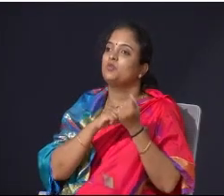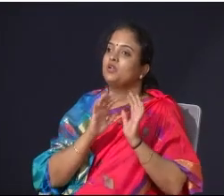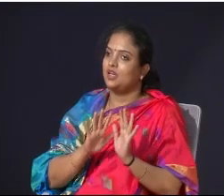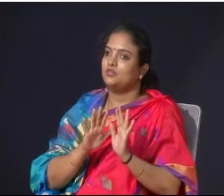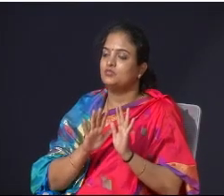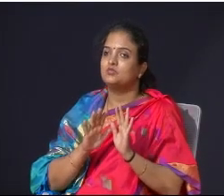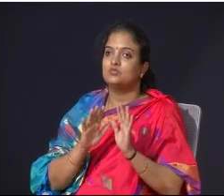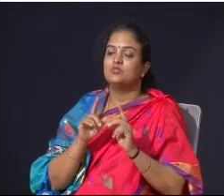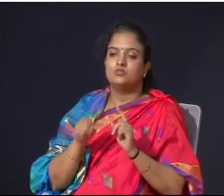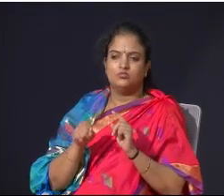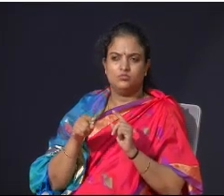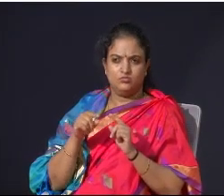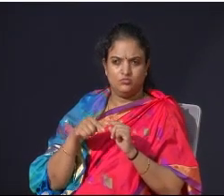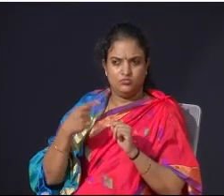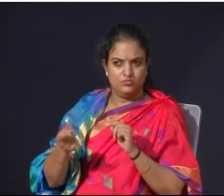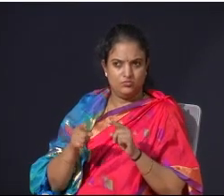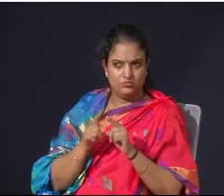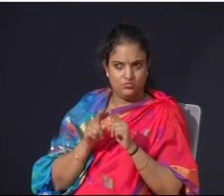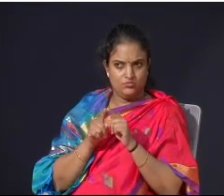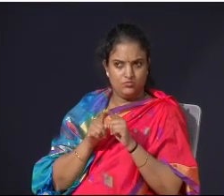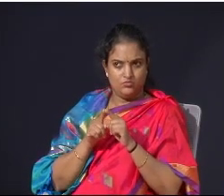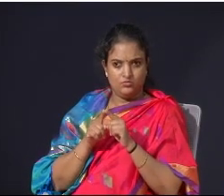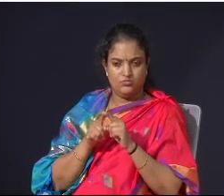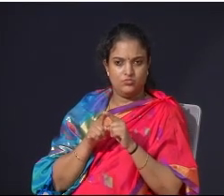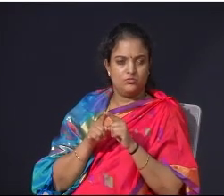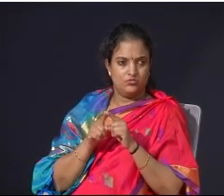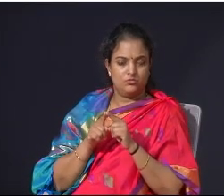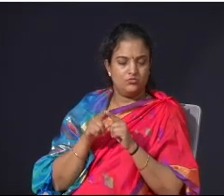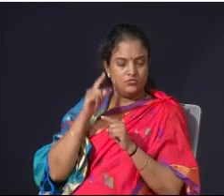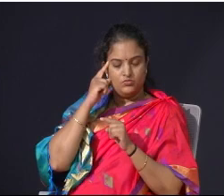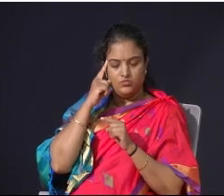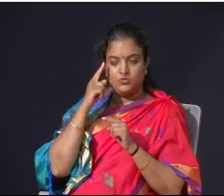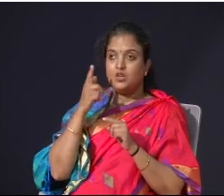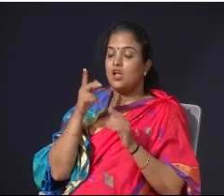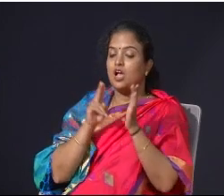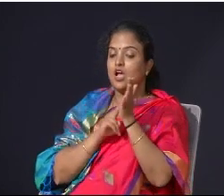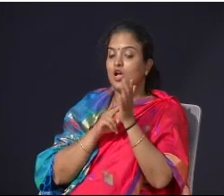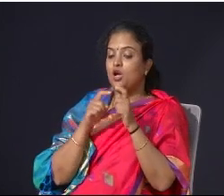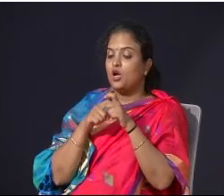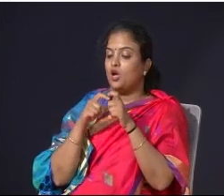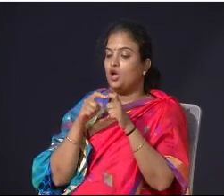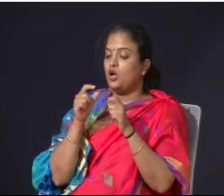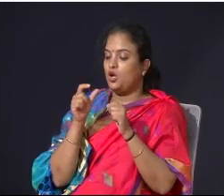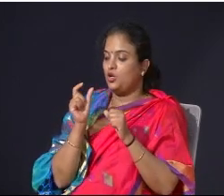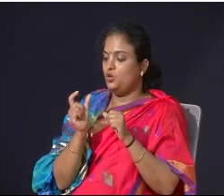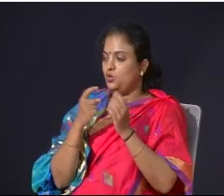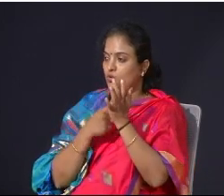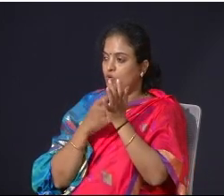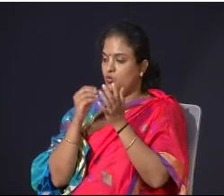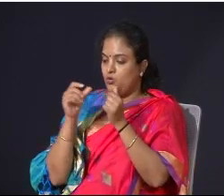Our next session explores a topic at the crossroads of neuroscience, therapy, and education: